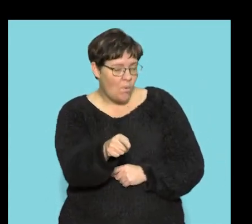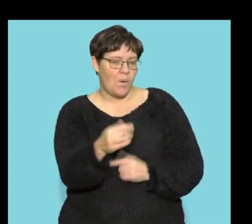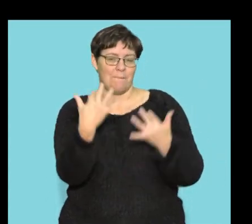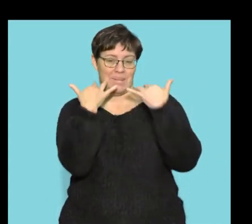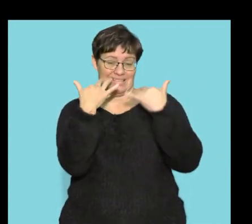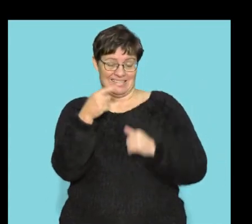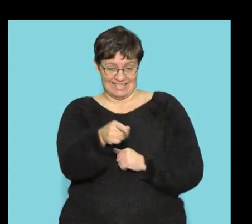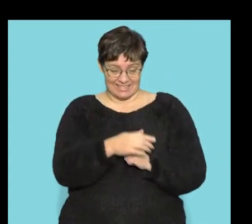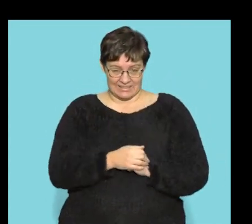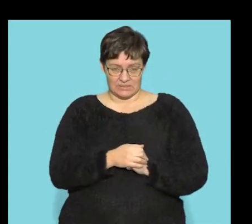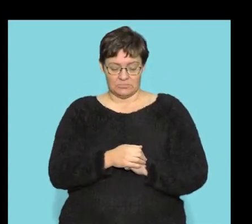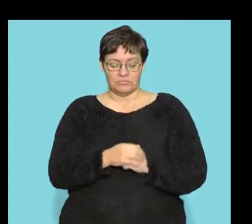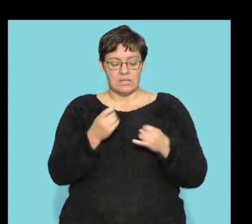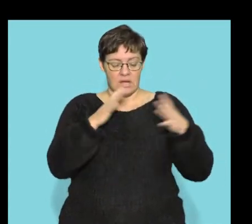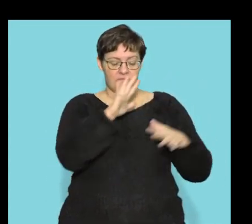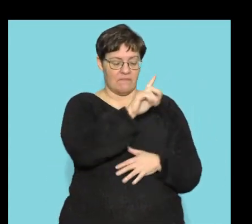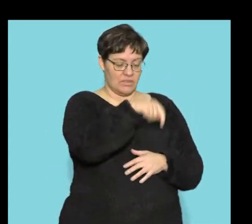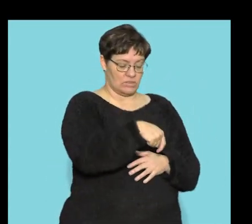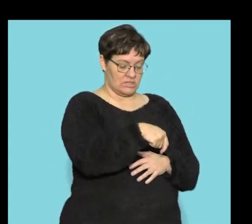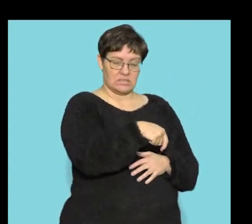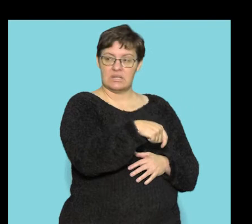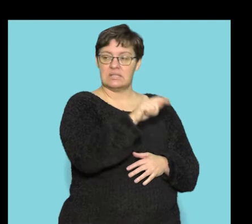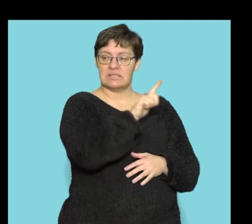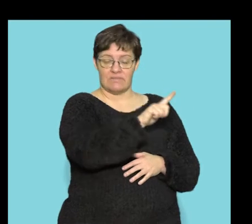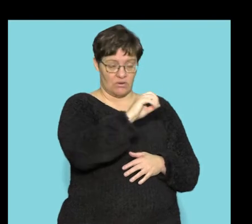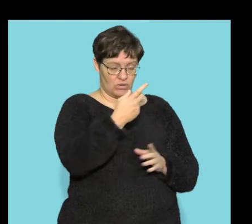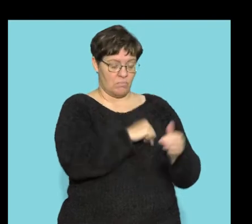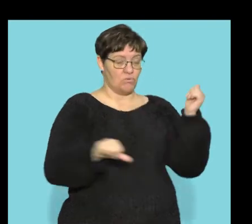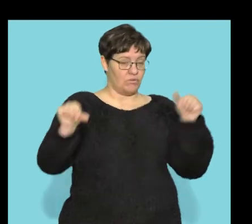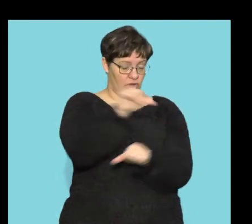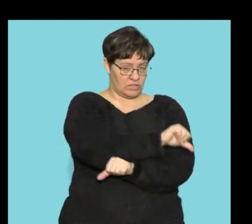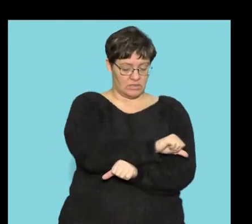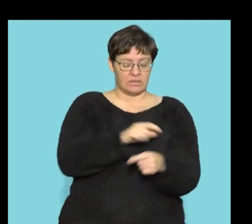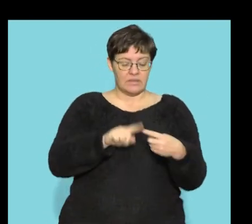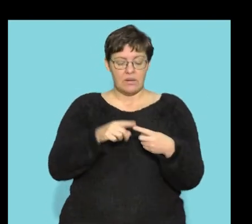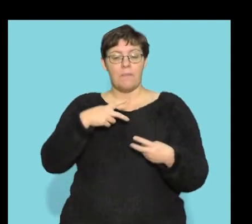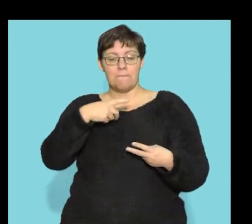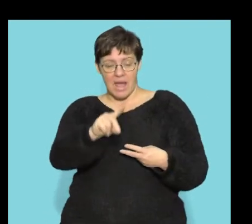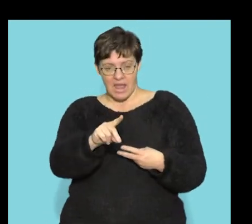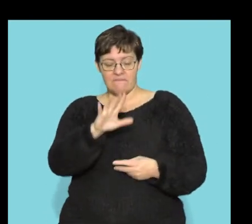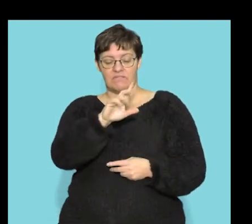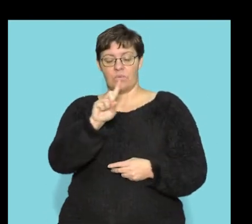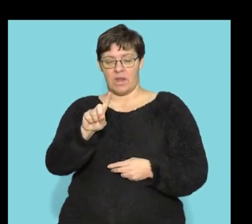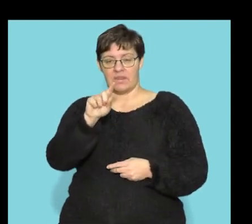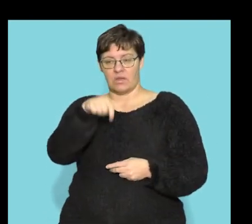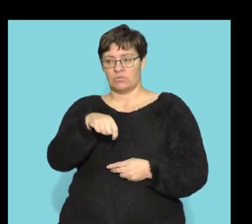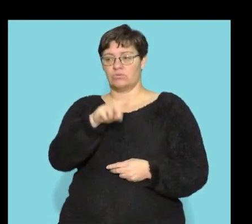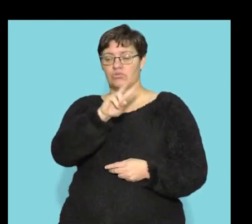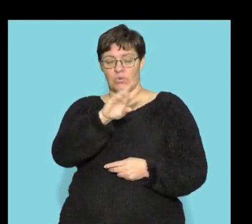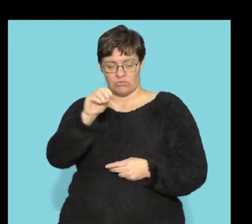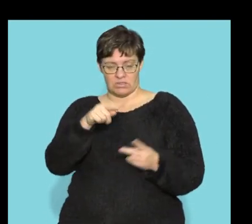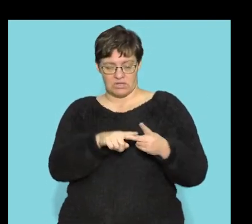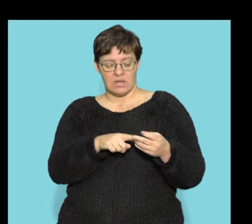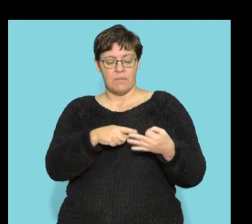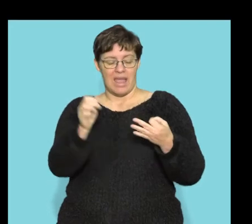the 5,700, which was your reversal. Then you bought for cash 51,200. You bought on